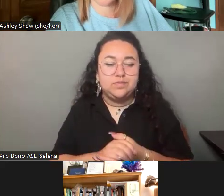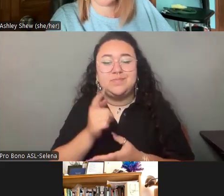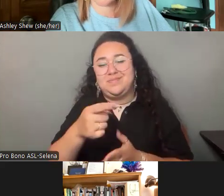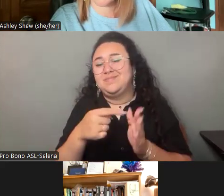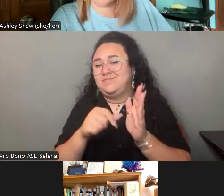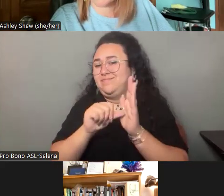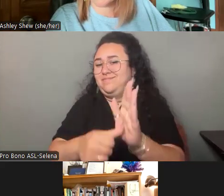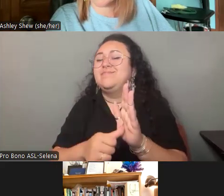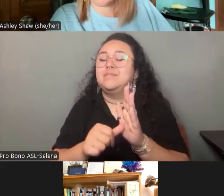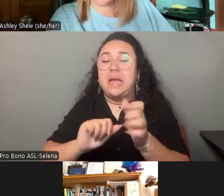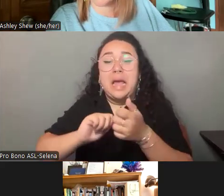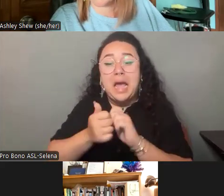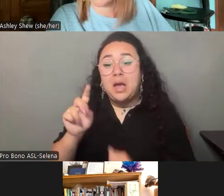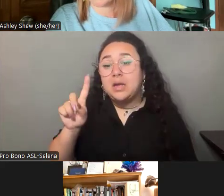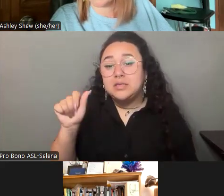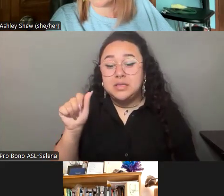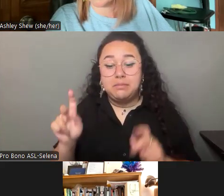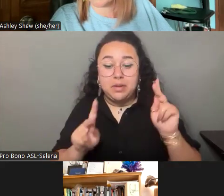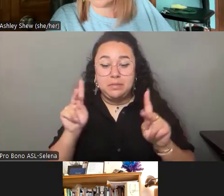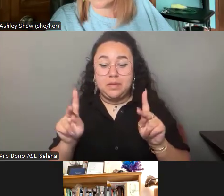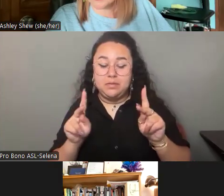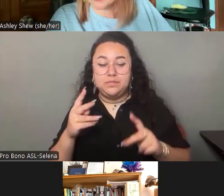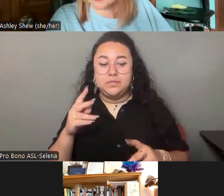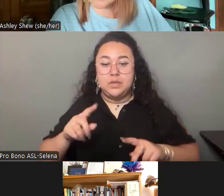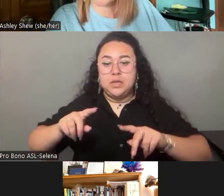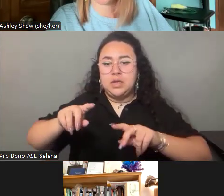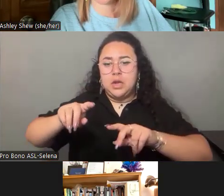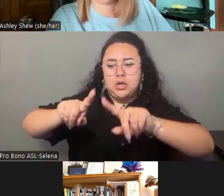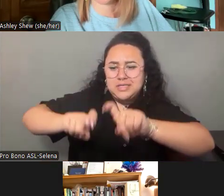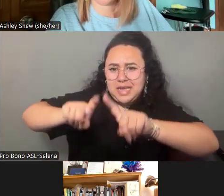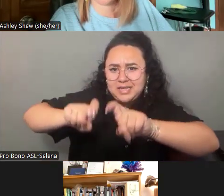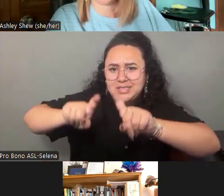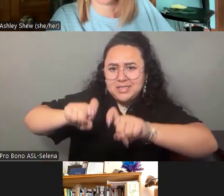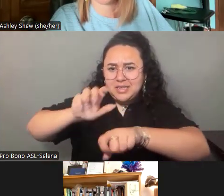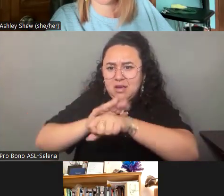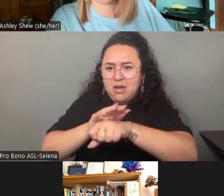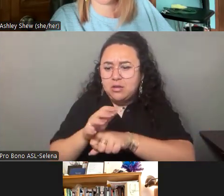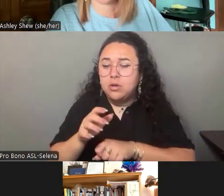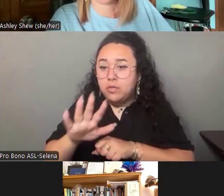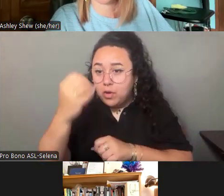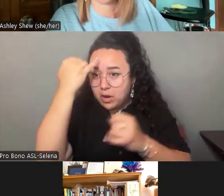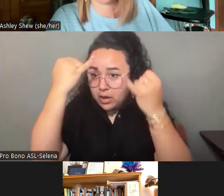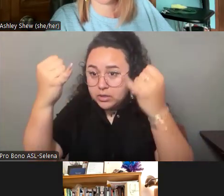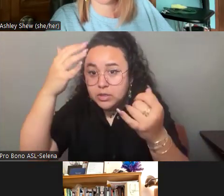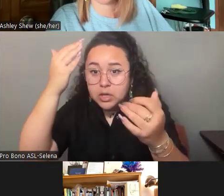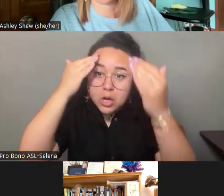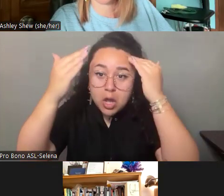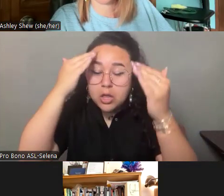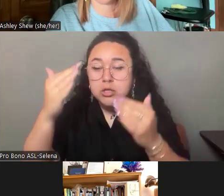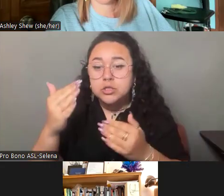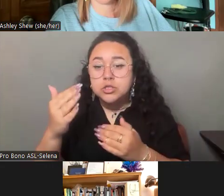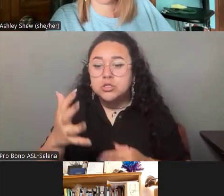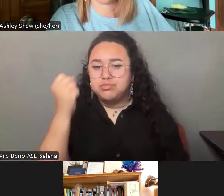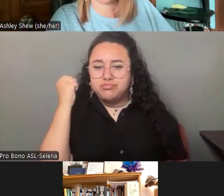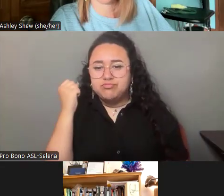people are both experimented upon, but then extracted from, rather than